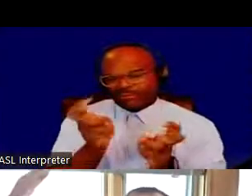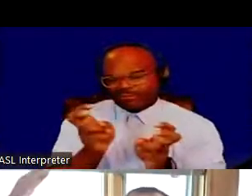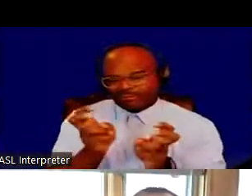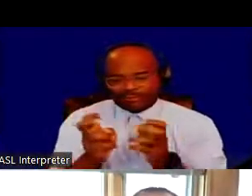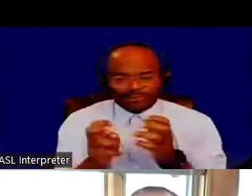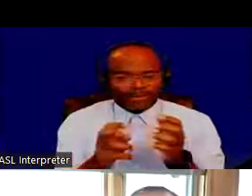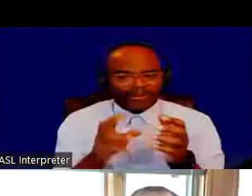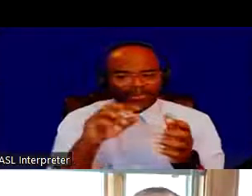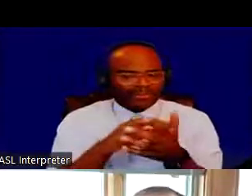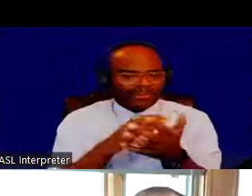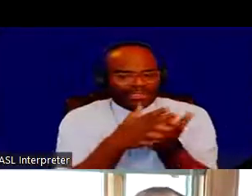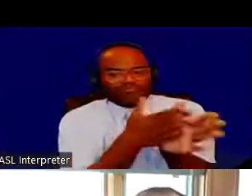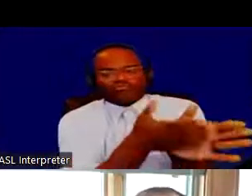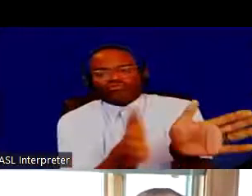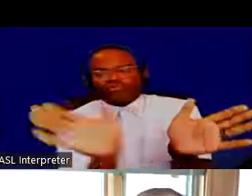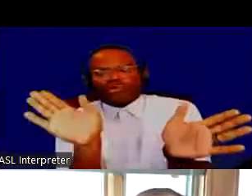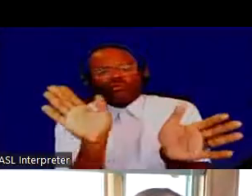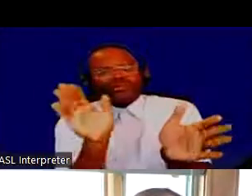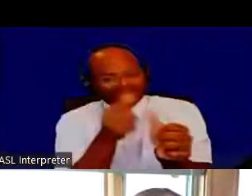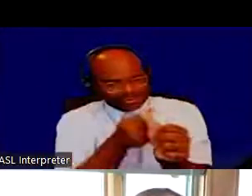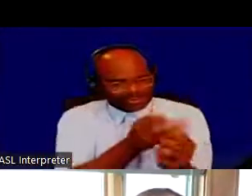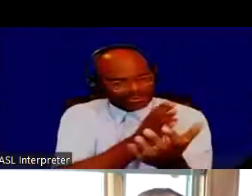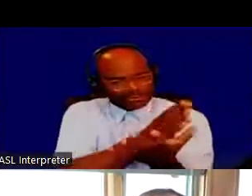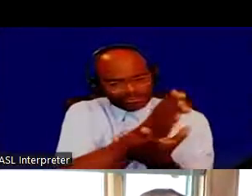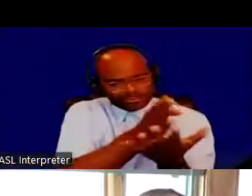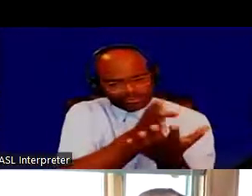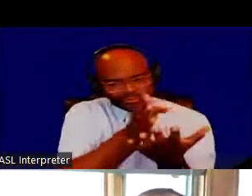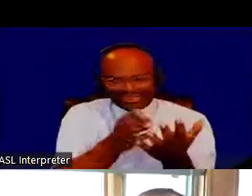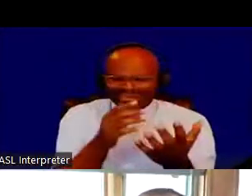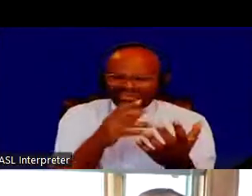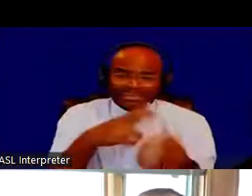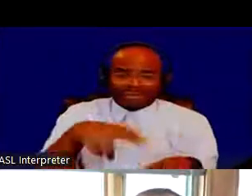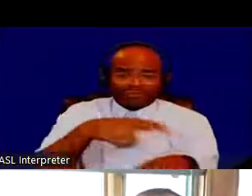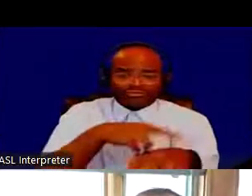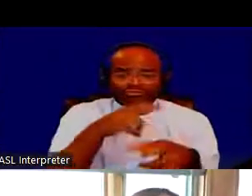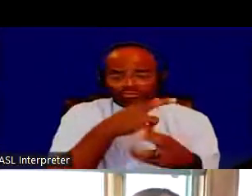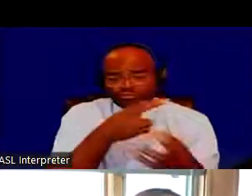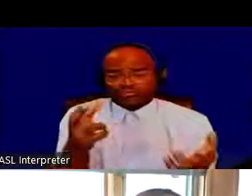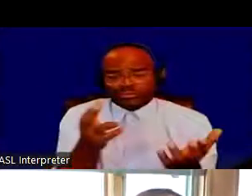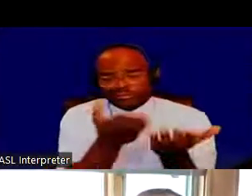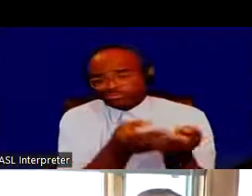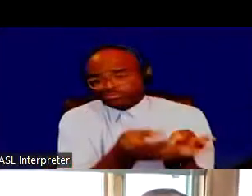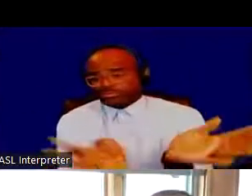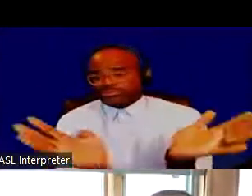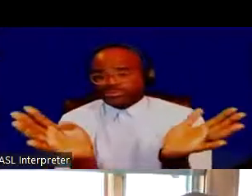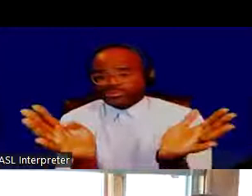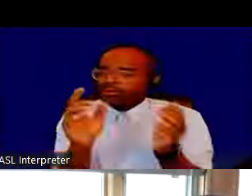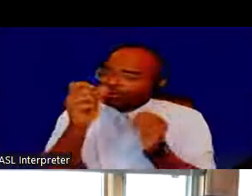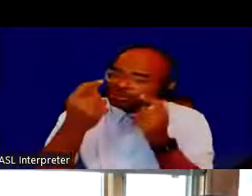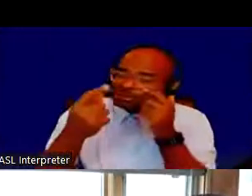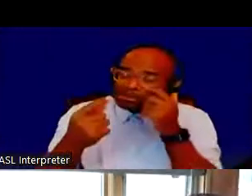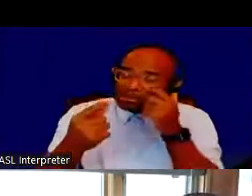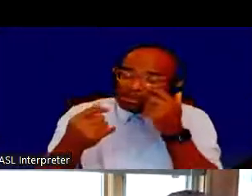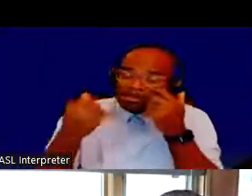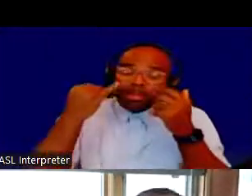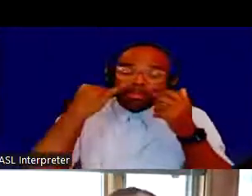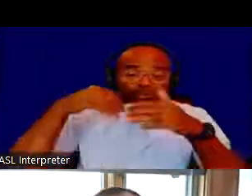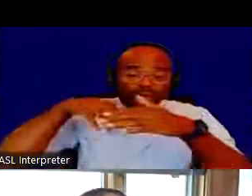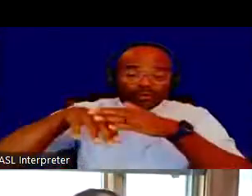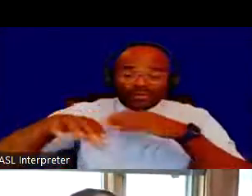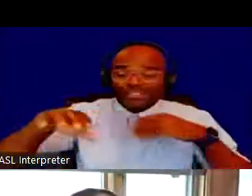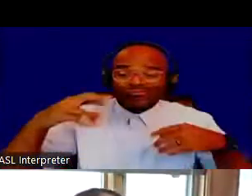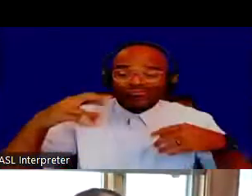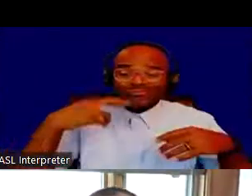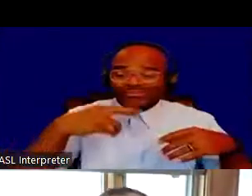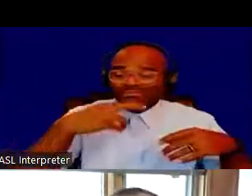this broad world of natural resource management. Just like you might expect a different menu walking into an Indian restaurant compared